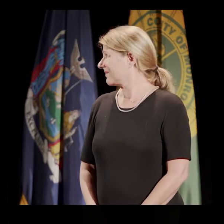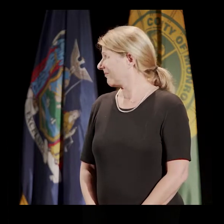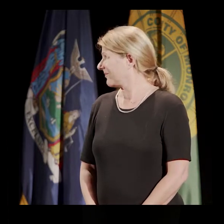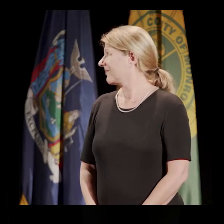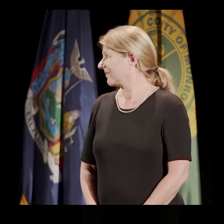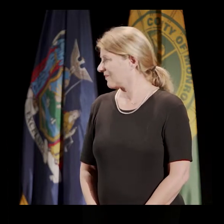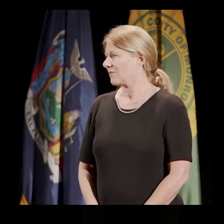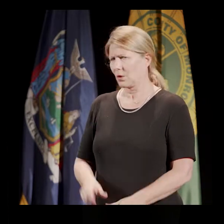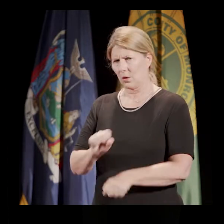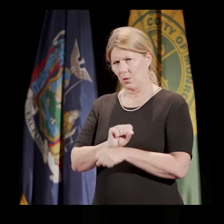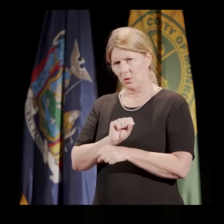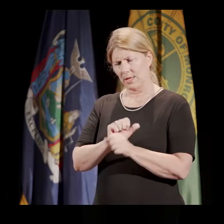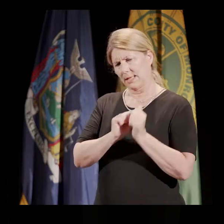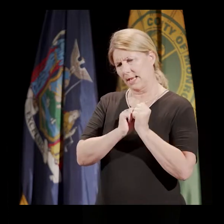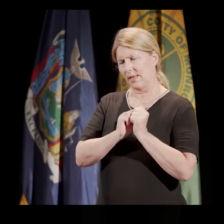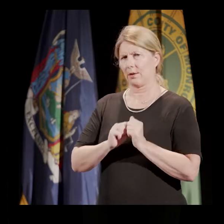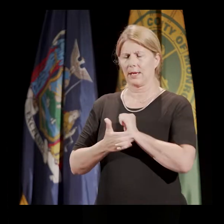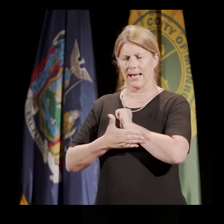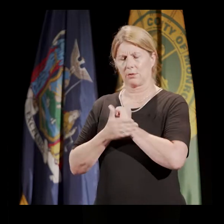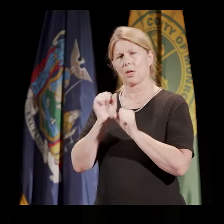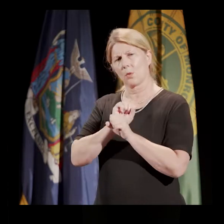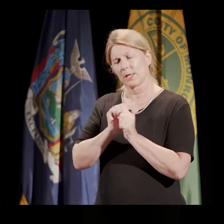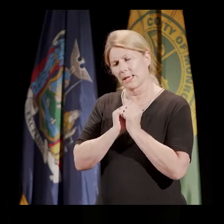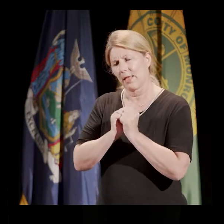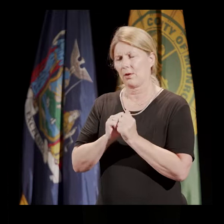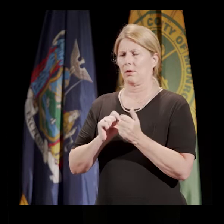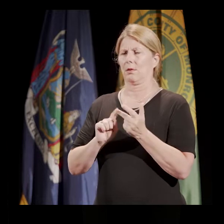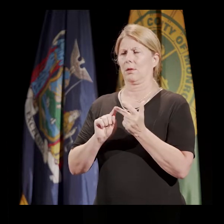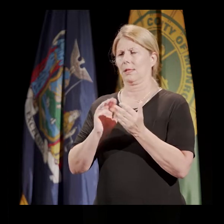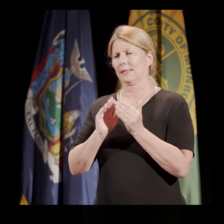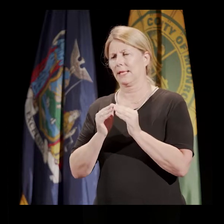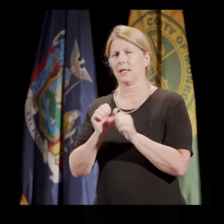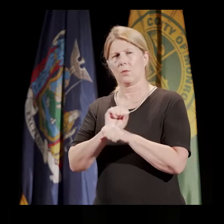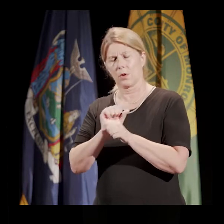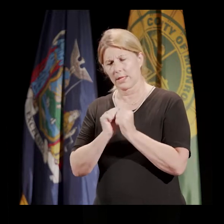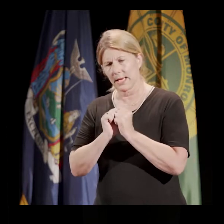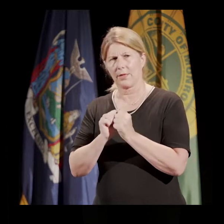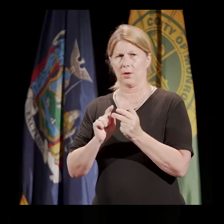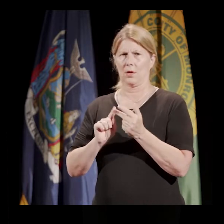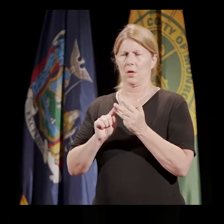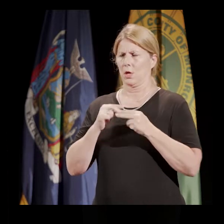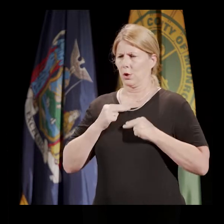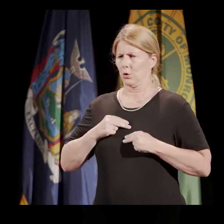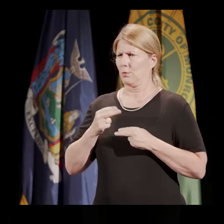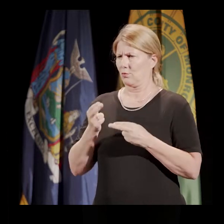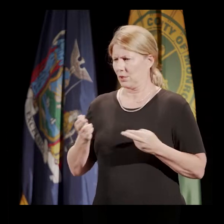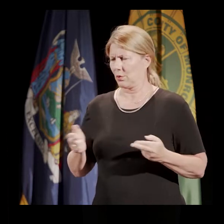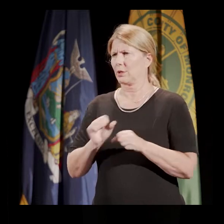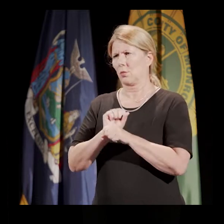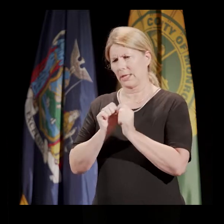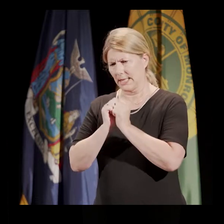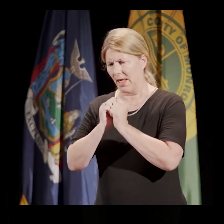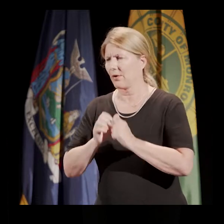delegation working together, county working together, city working together, human resources organizations working together.